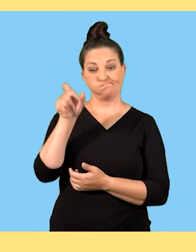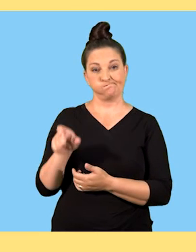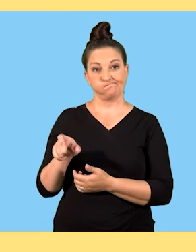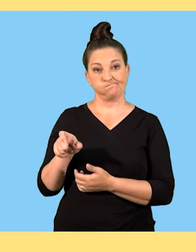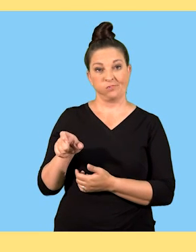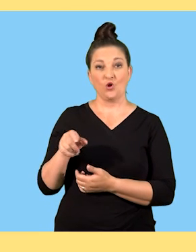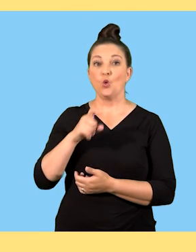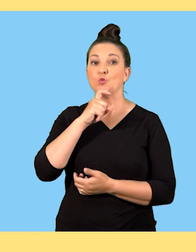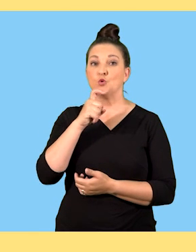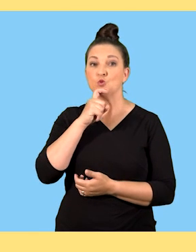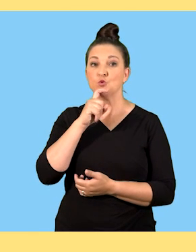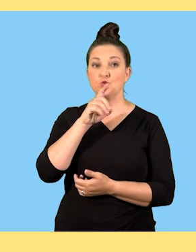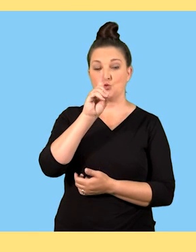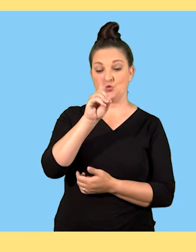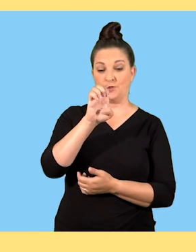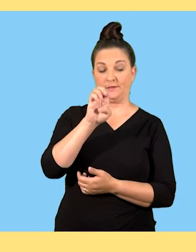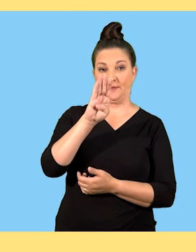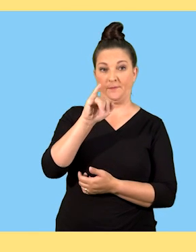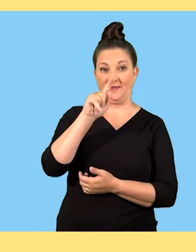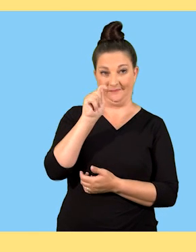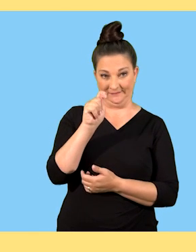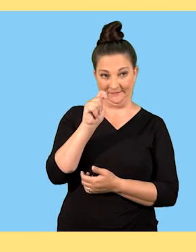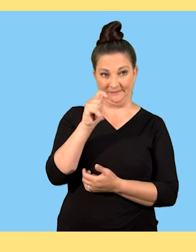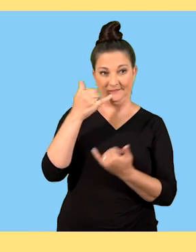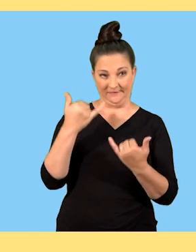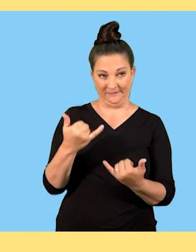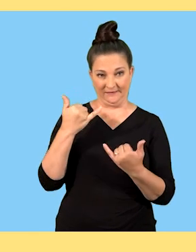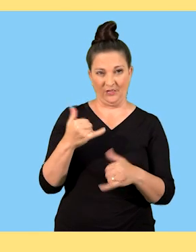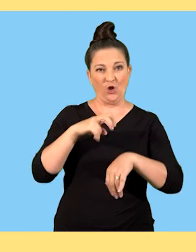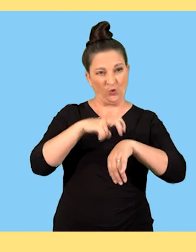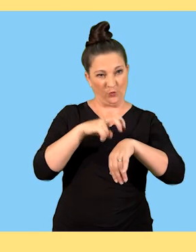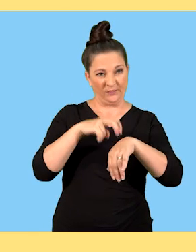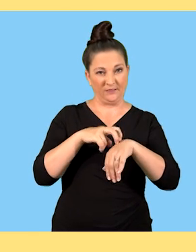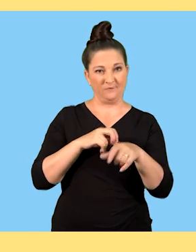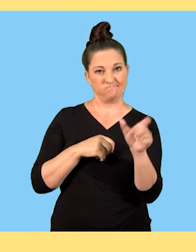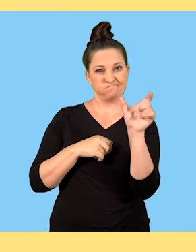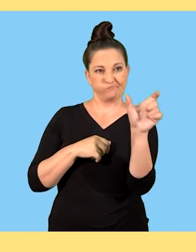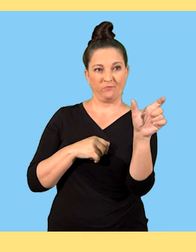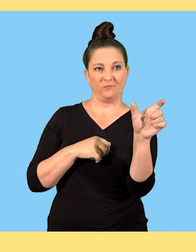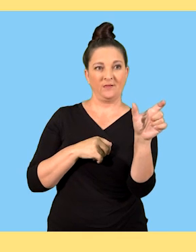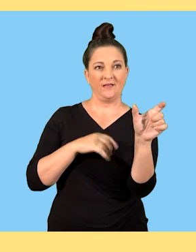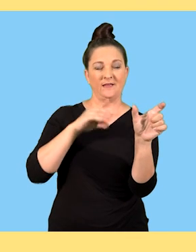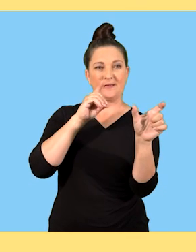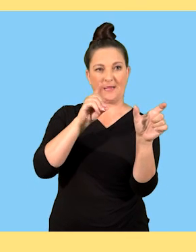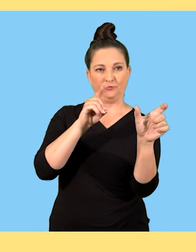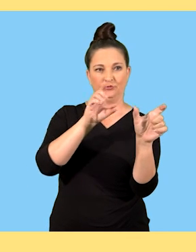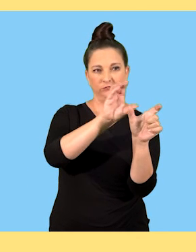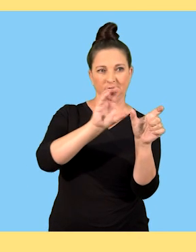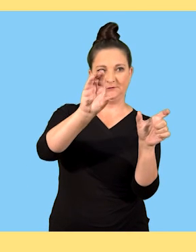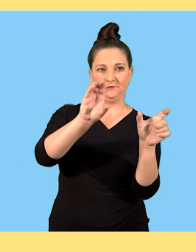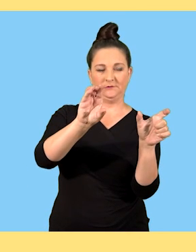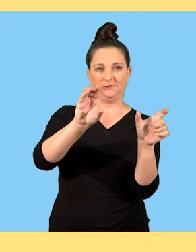debtors' allowances because we have a credit note that we're recording and it is 1,200. And